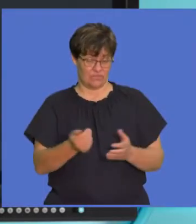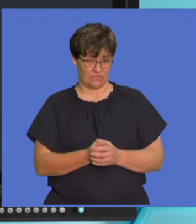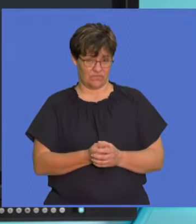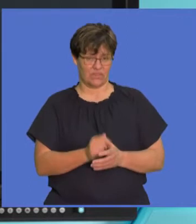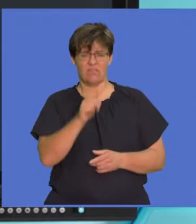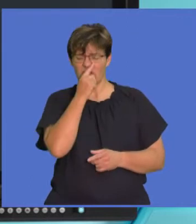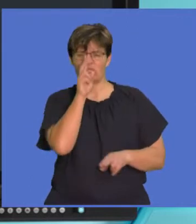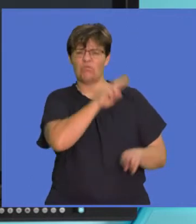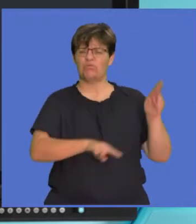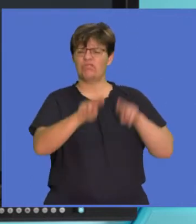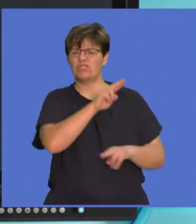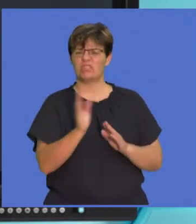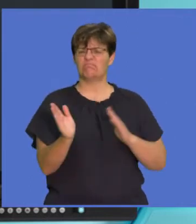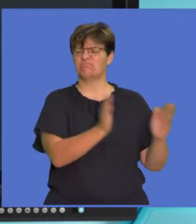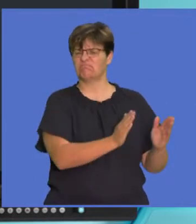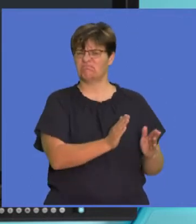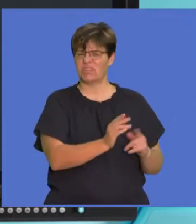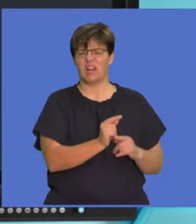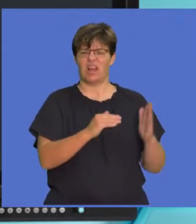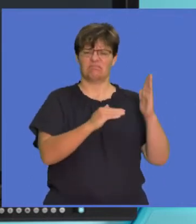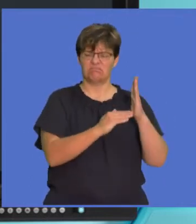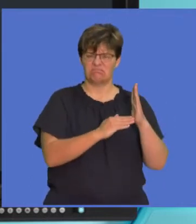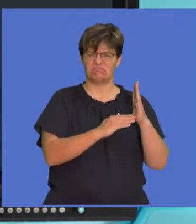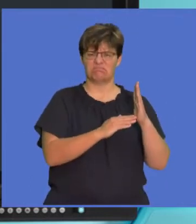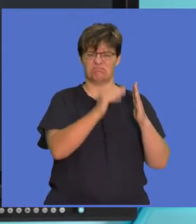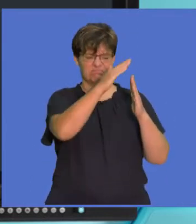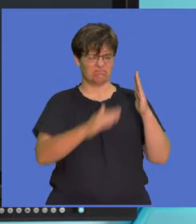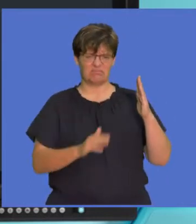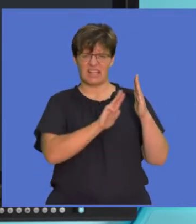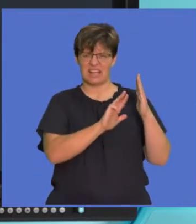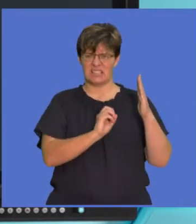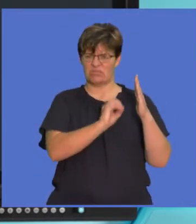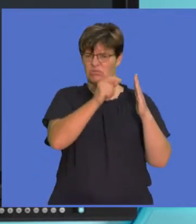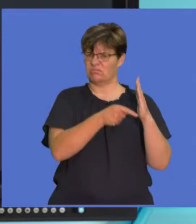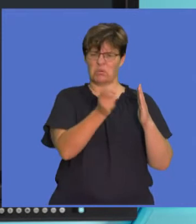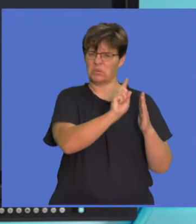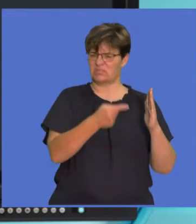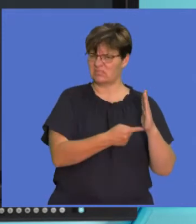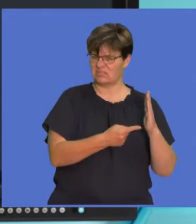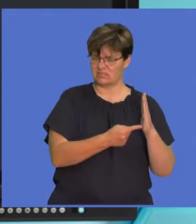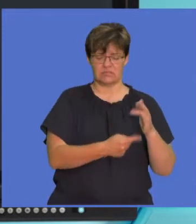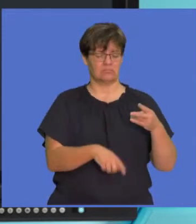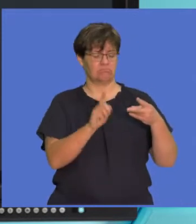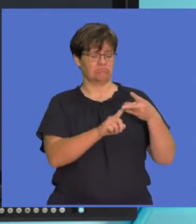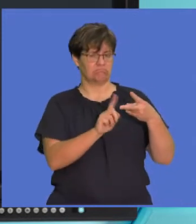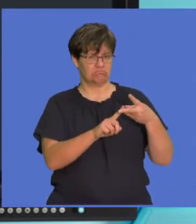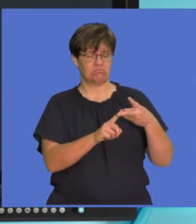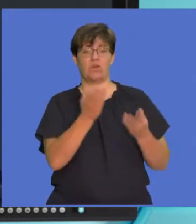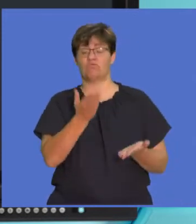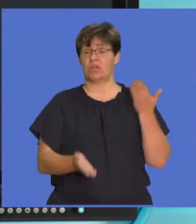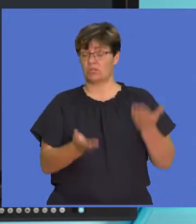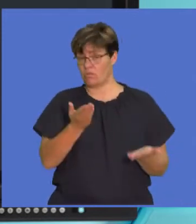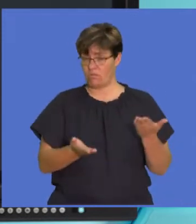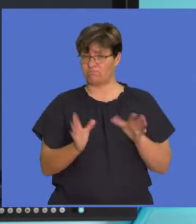a revision of what a right-angled triangle is all about. We also went on to look at ratios that